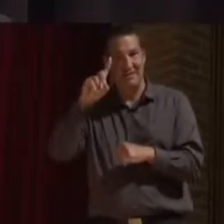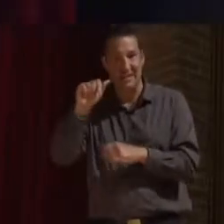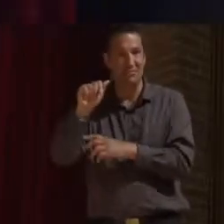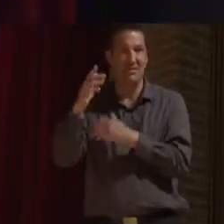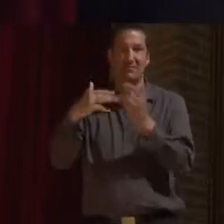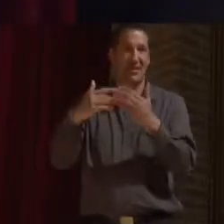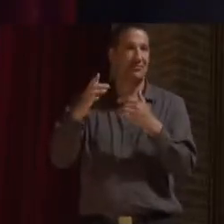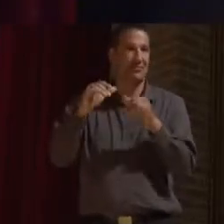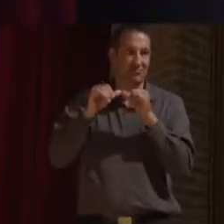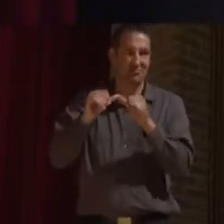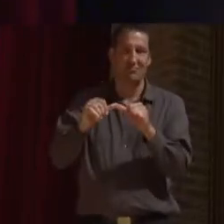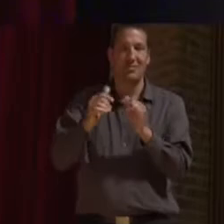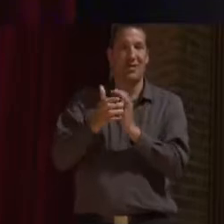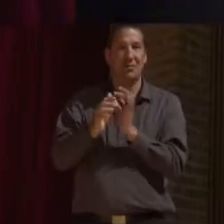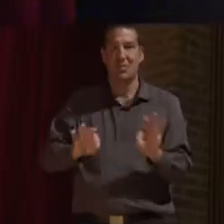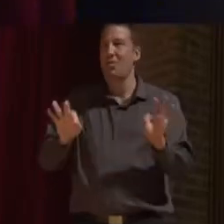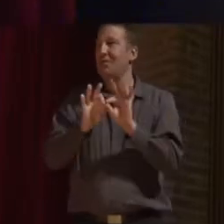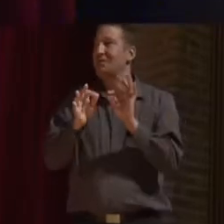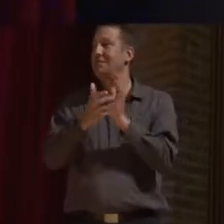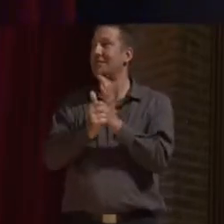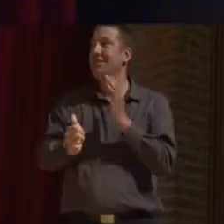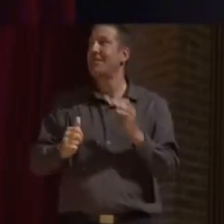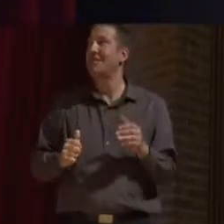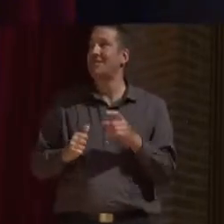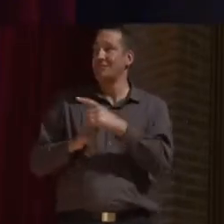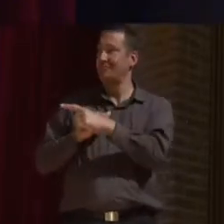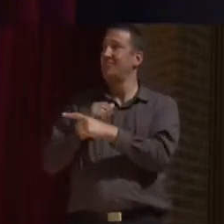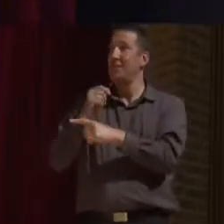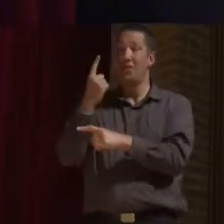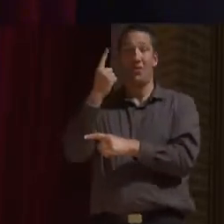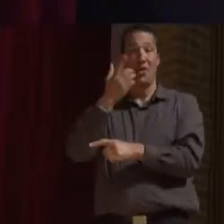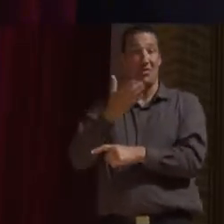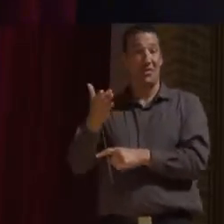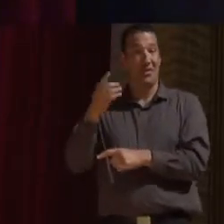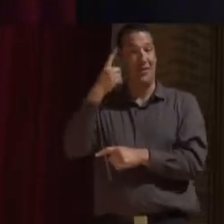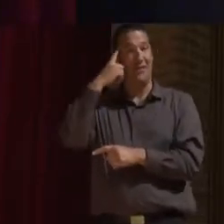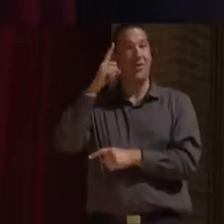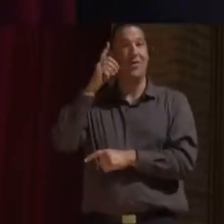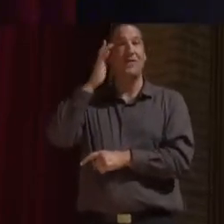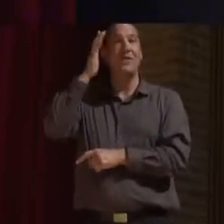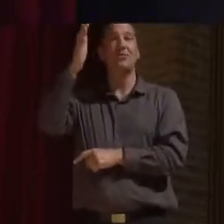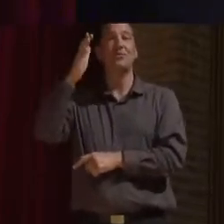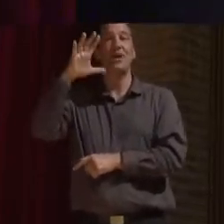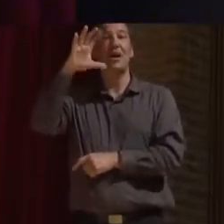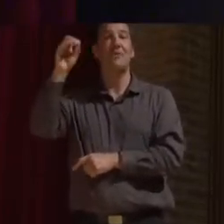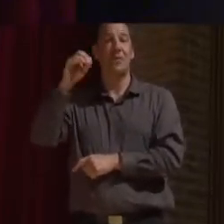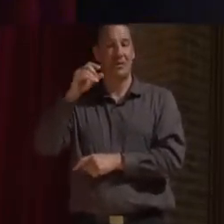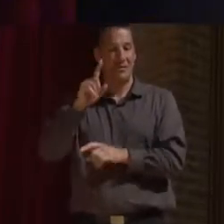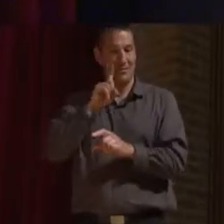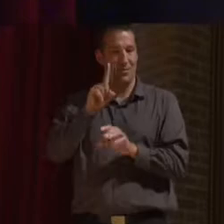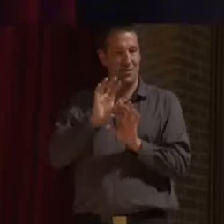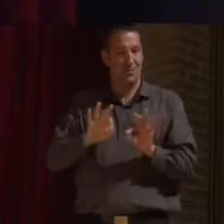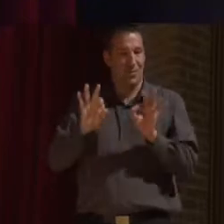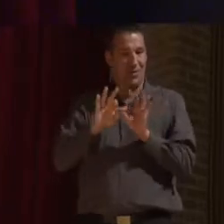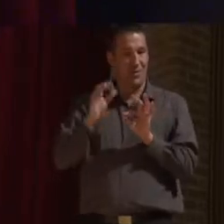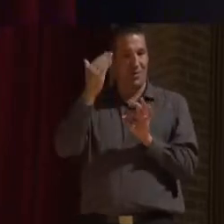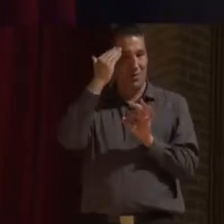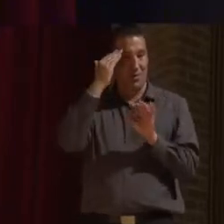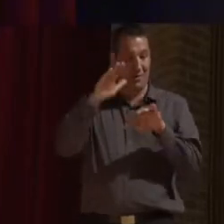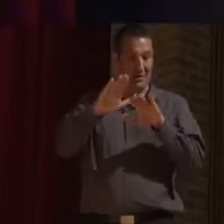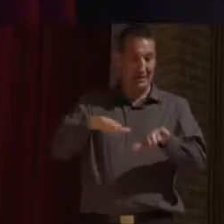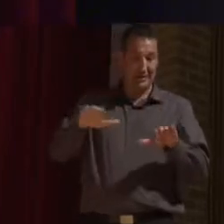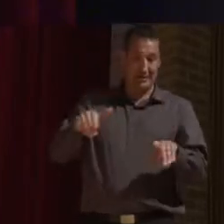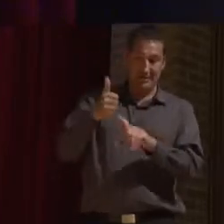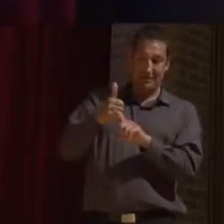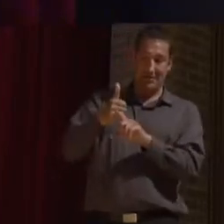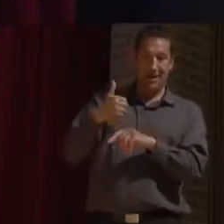that that would be one thing maybe that we would want future employers to know, is that kids with disabilities,